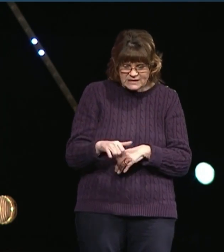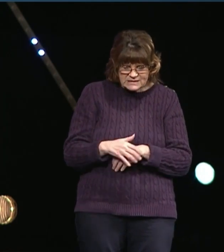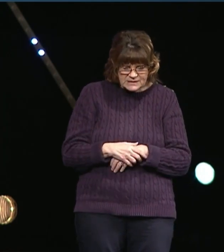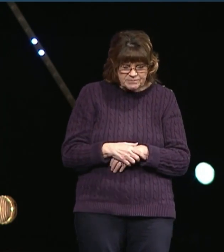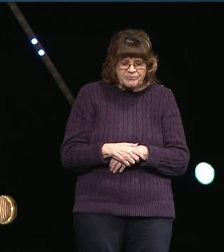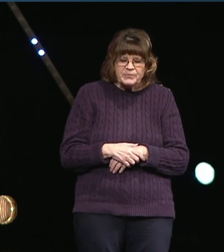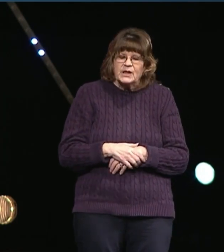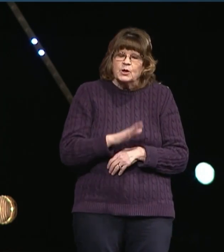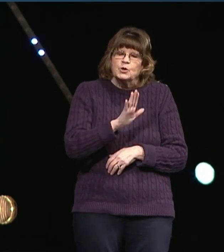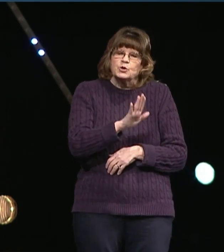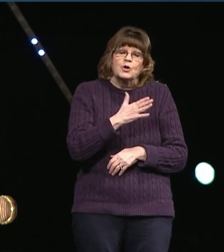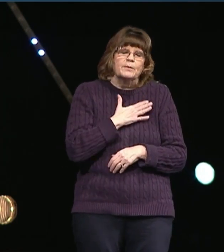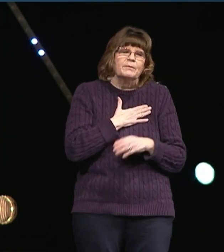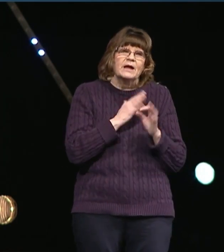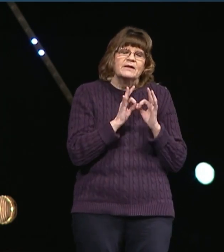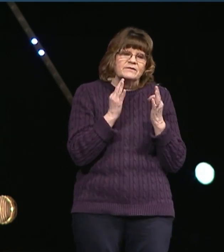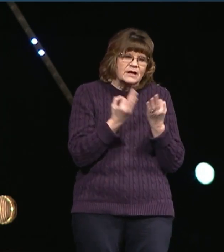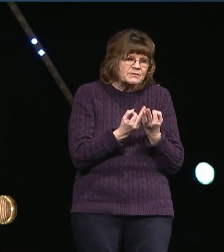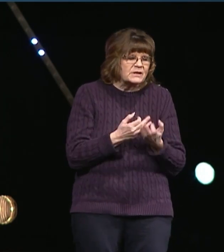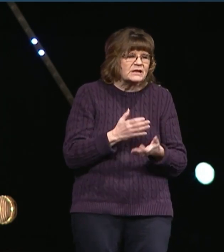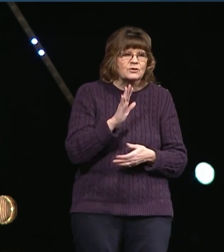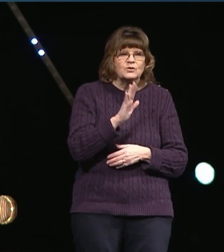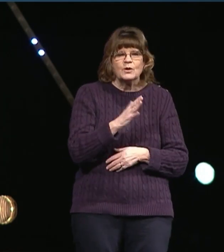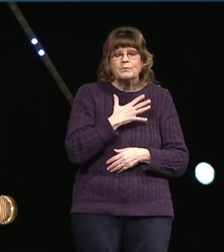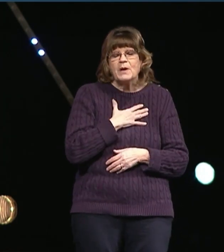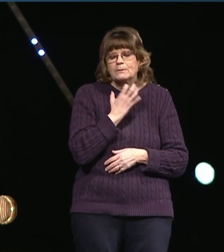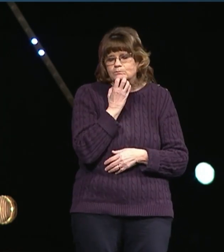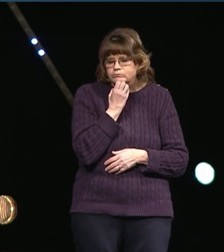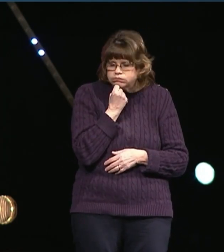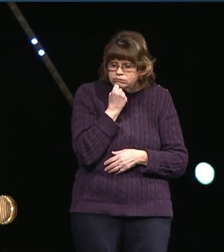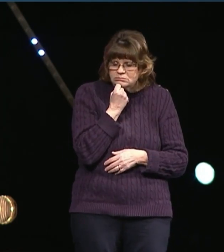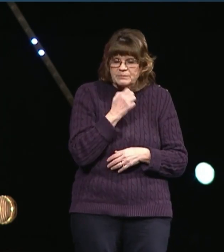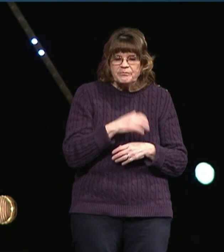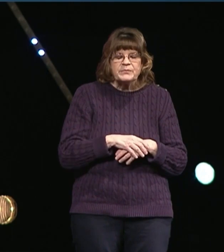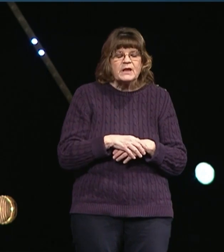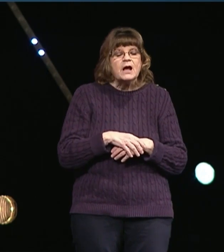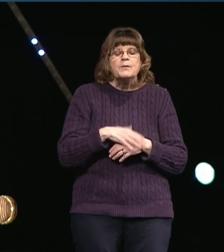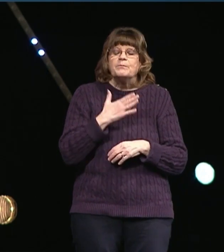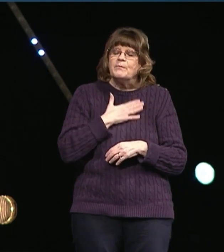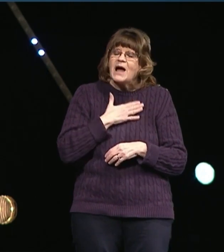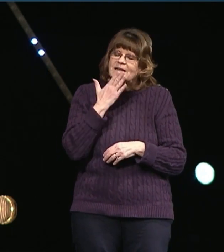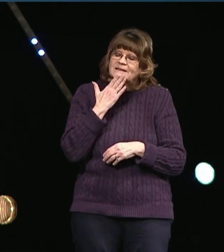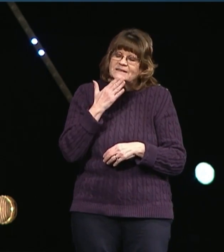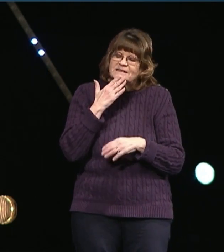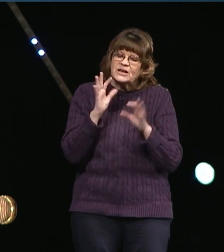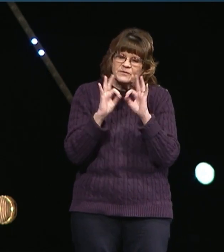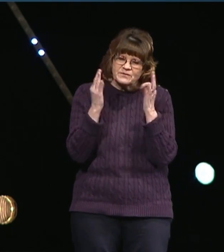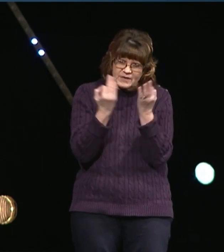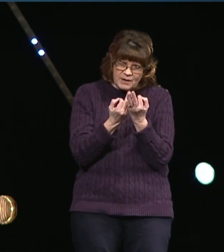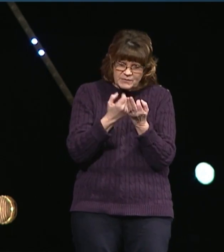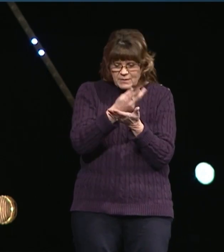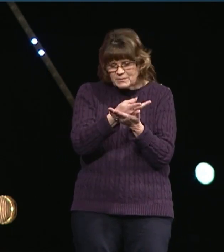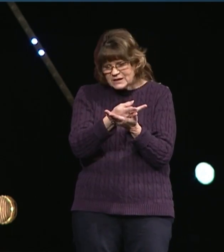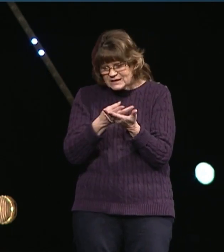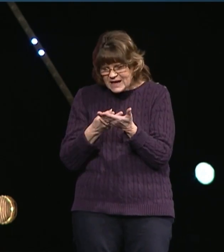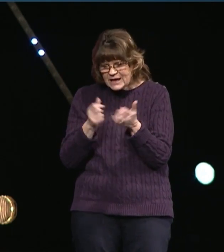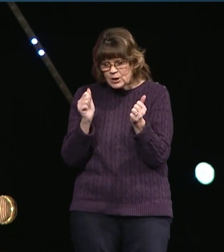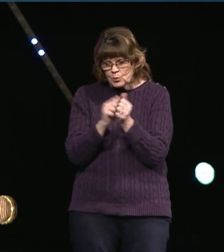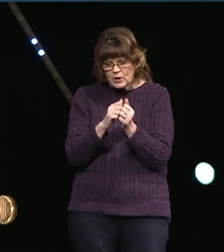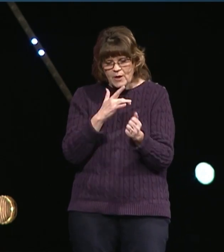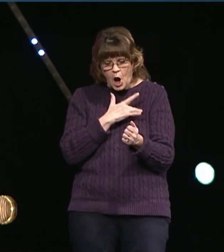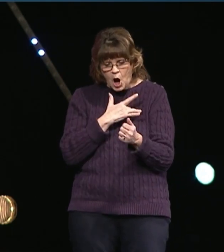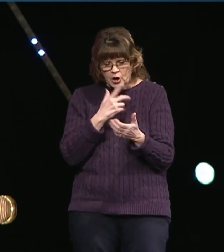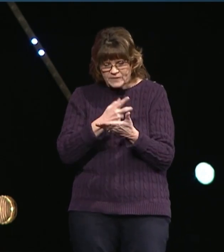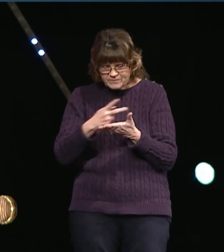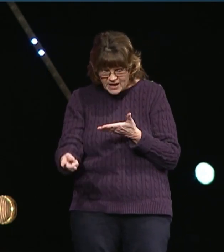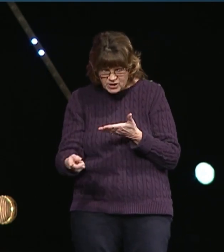say, you're my family too. But he wrote, my dear family, as I lay in bed with congestive heart failure that will soon